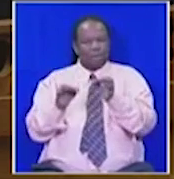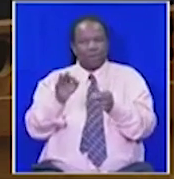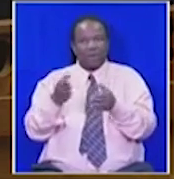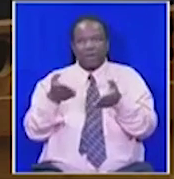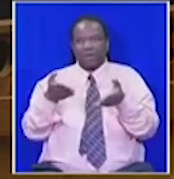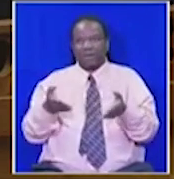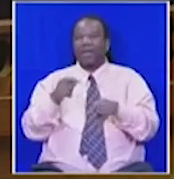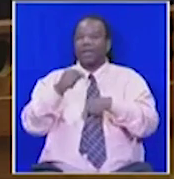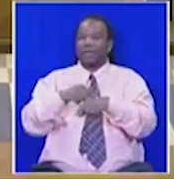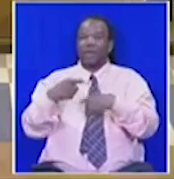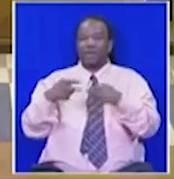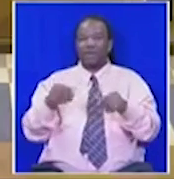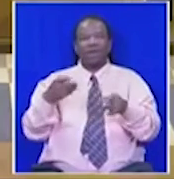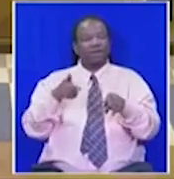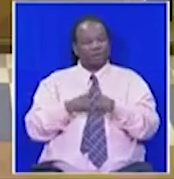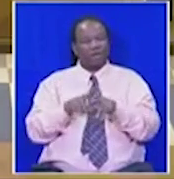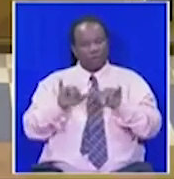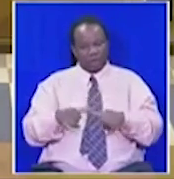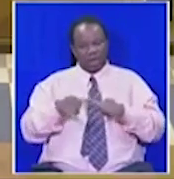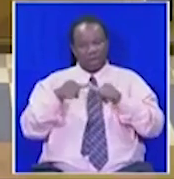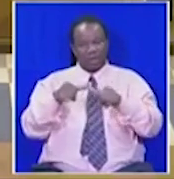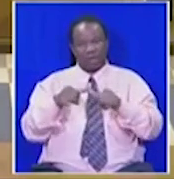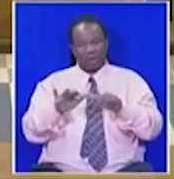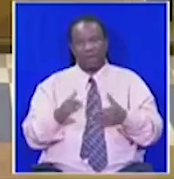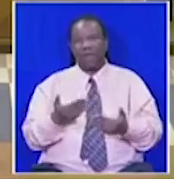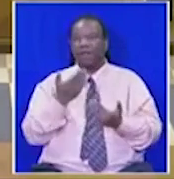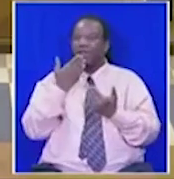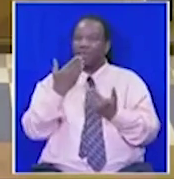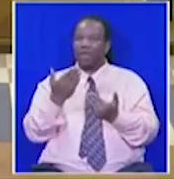budget politics is here to stay in Parliament. Thank you, Honourable Sitim Siman.